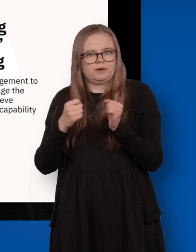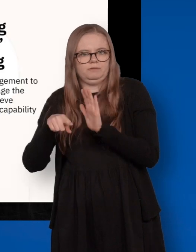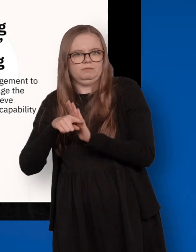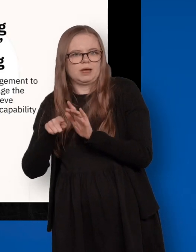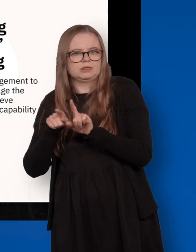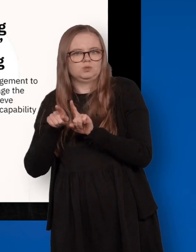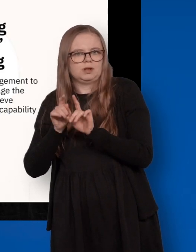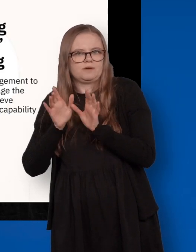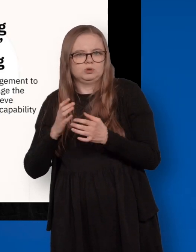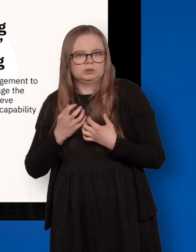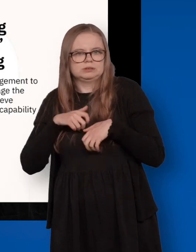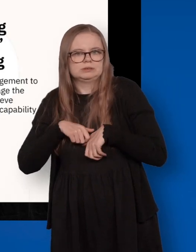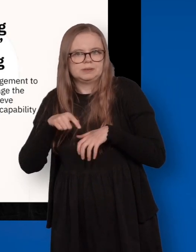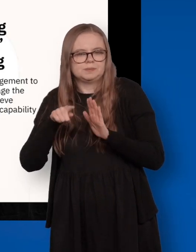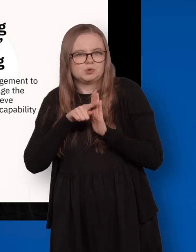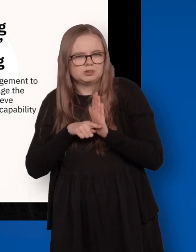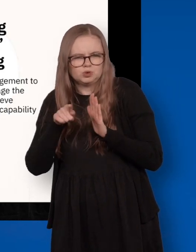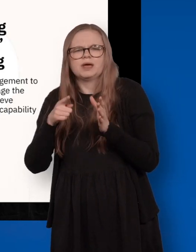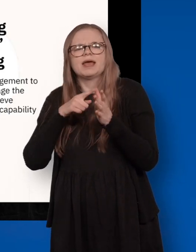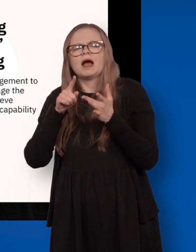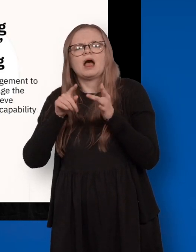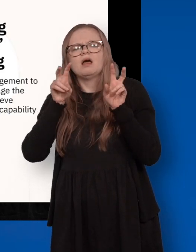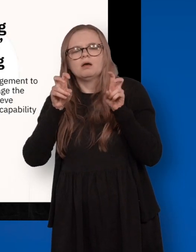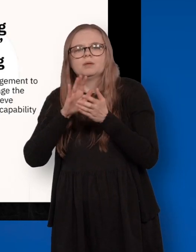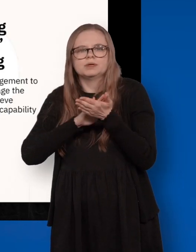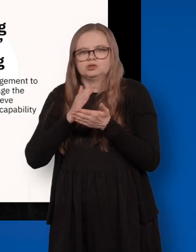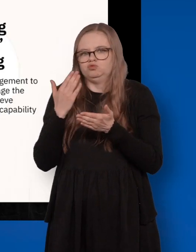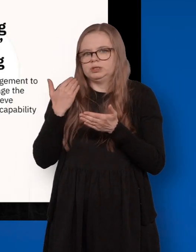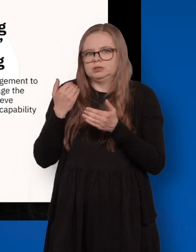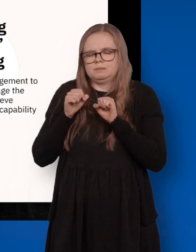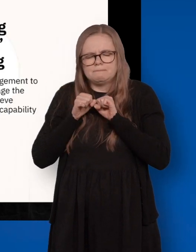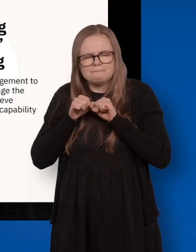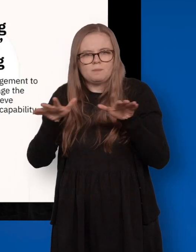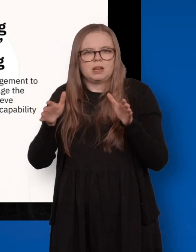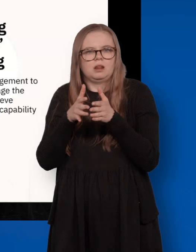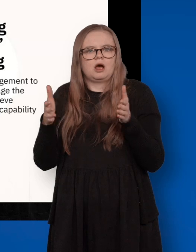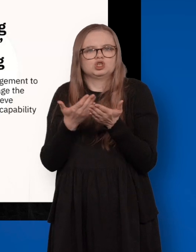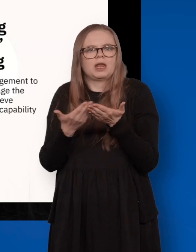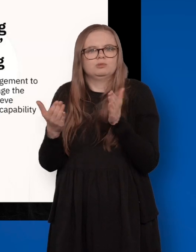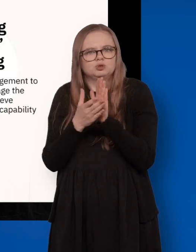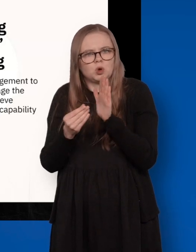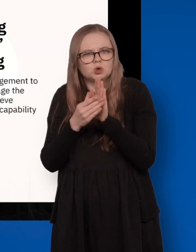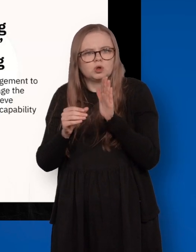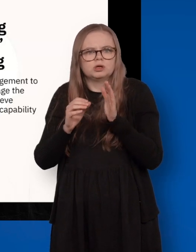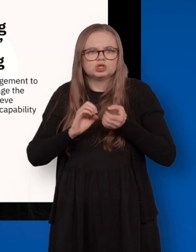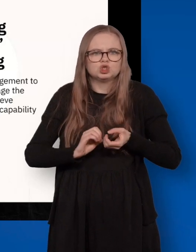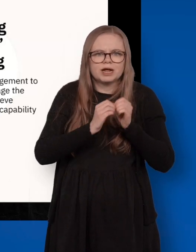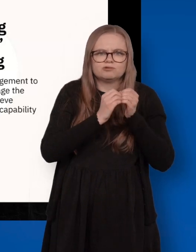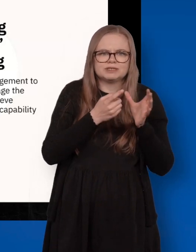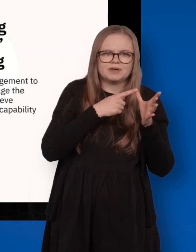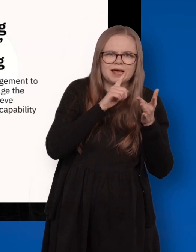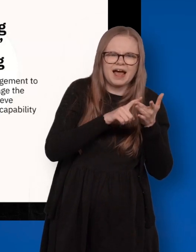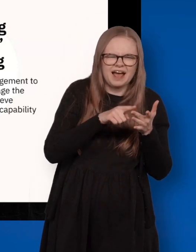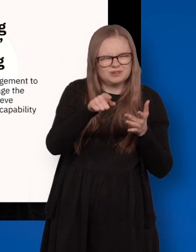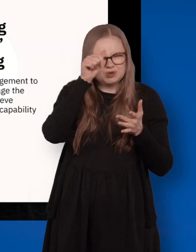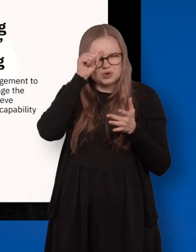when I say AI in this sense, I do refer to sort of the recent boom of large language models, generative AI. I mean, the